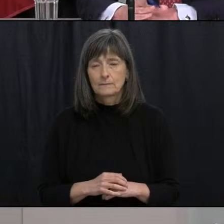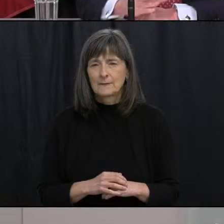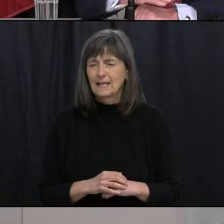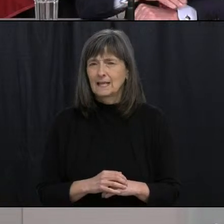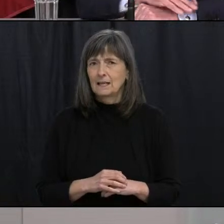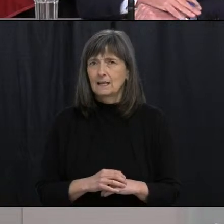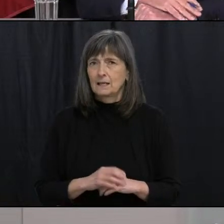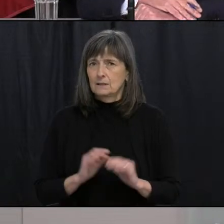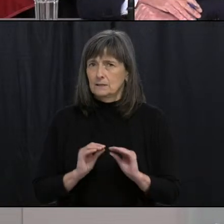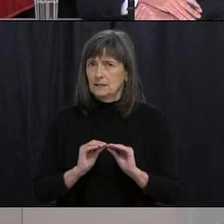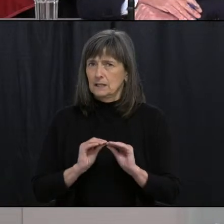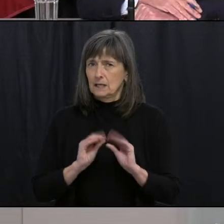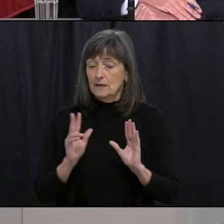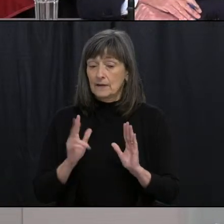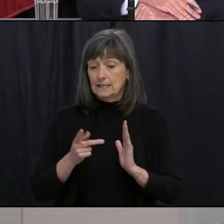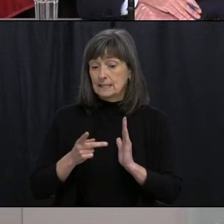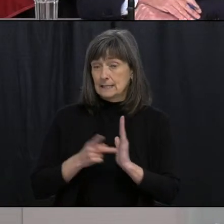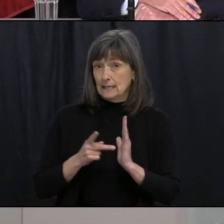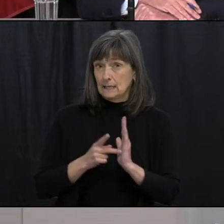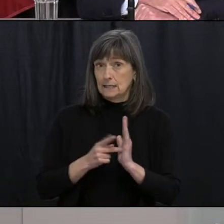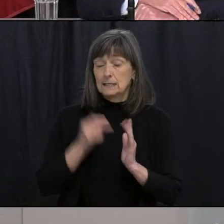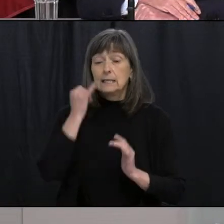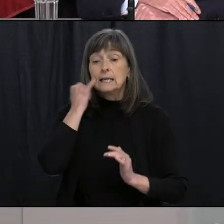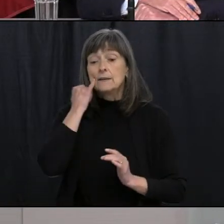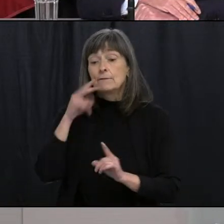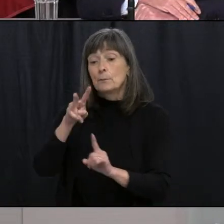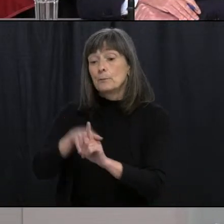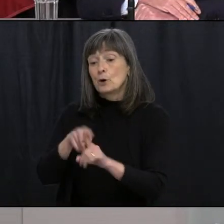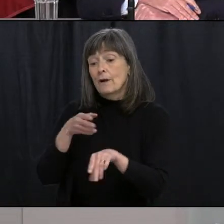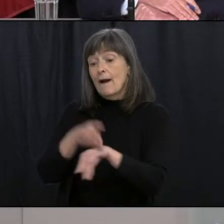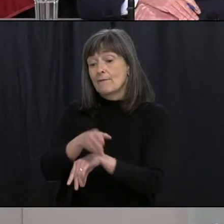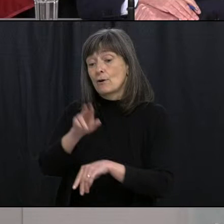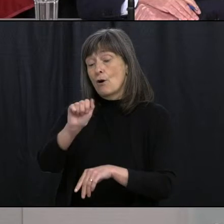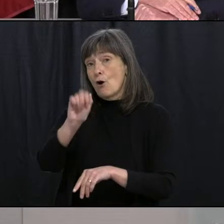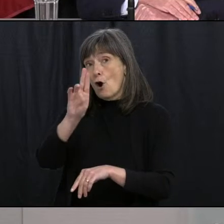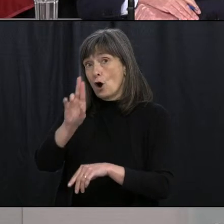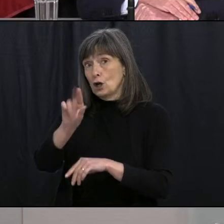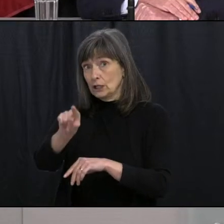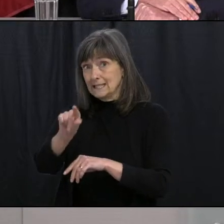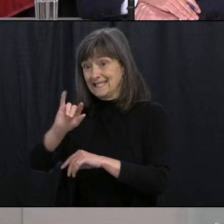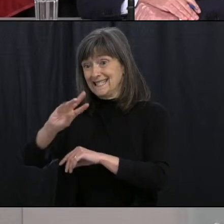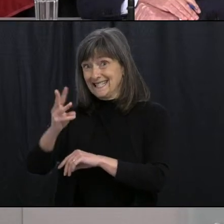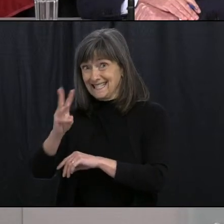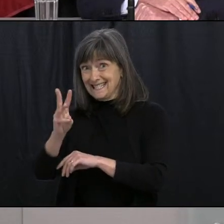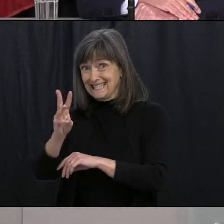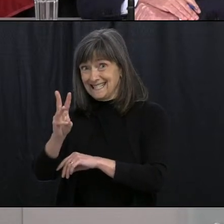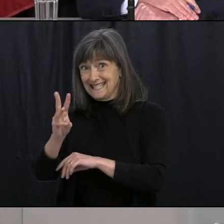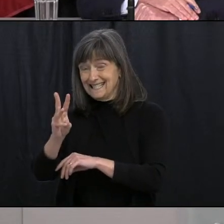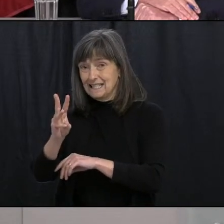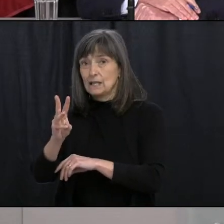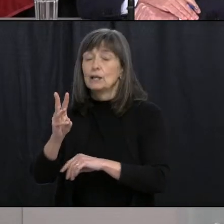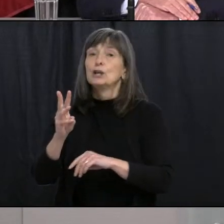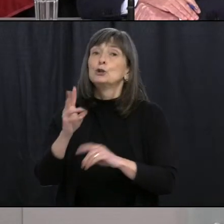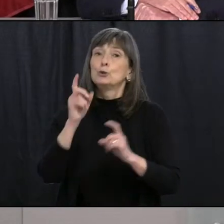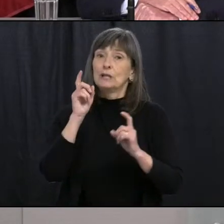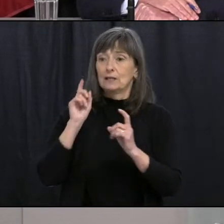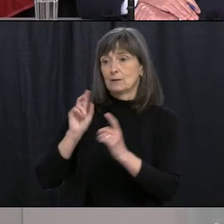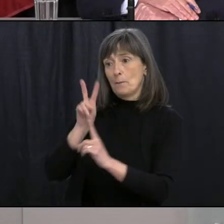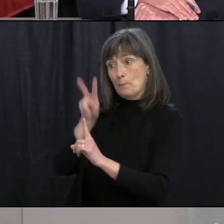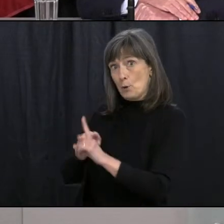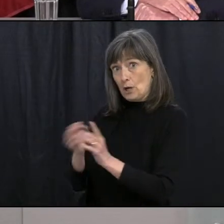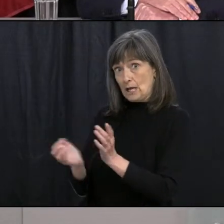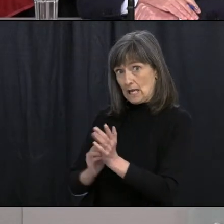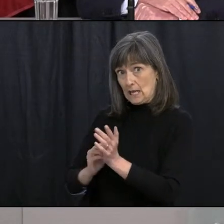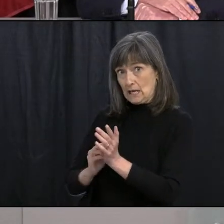clarify, anyone after August 6th will have to reschedule, and they can get either. But for those who are between 12